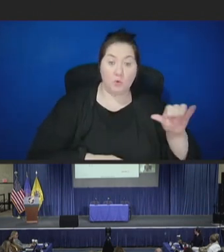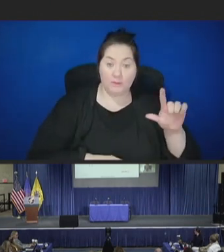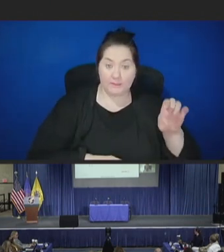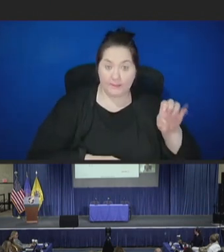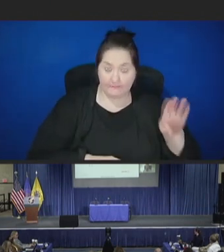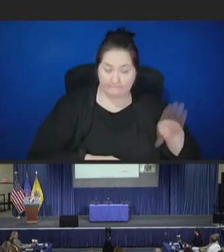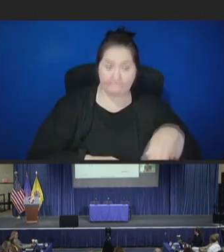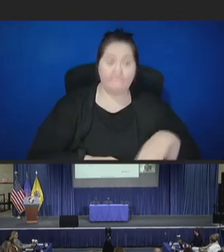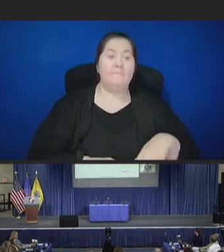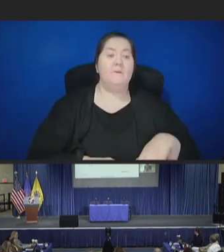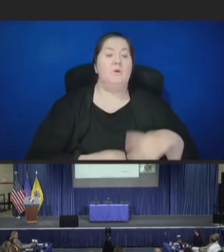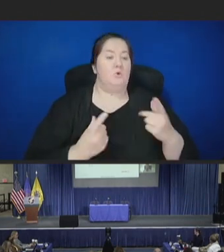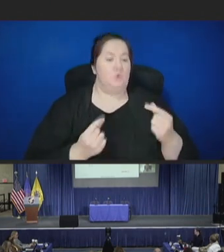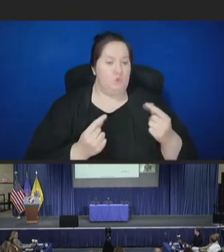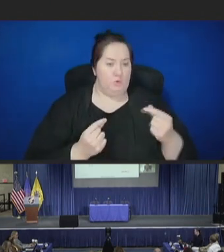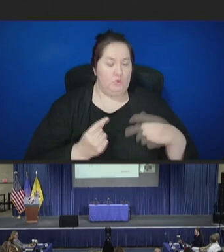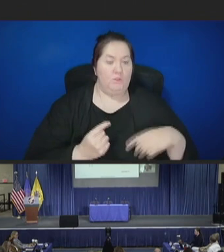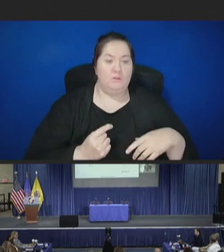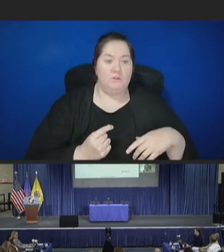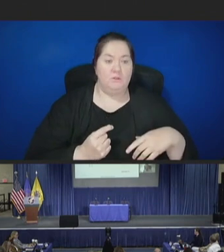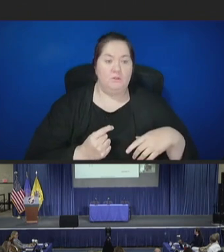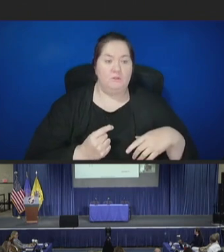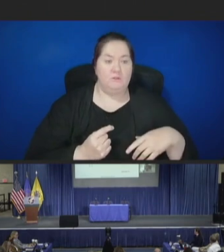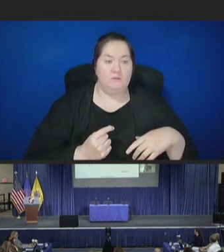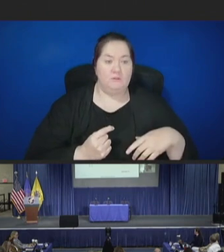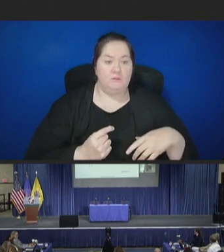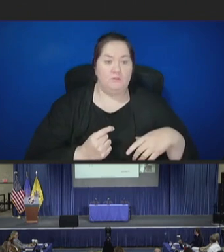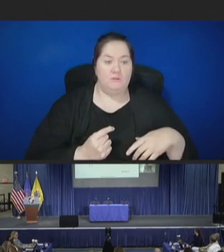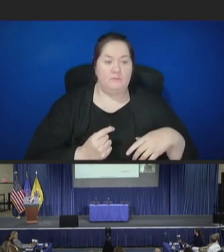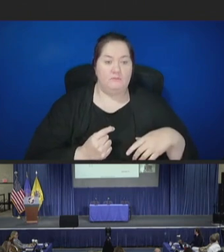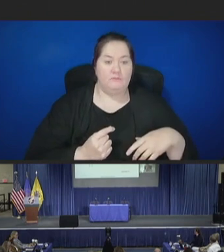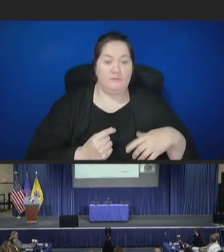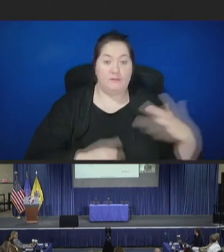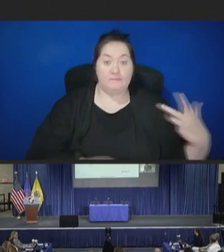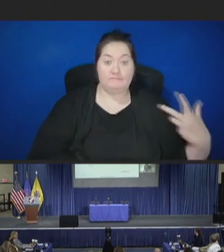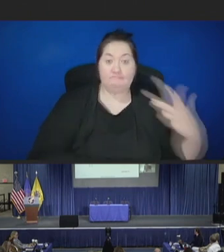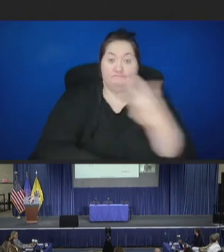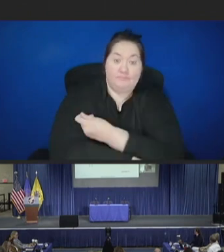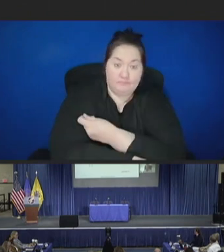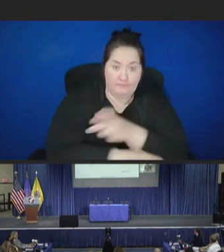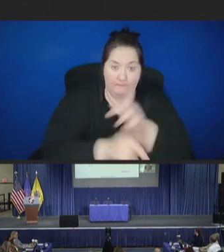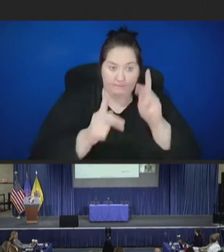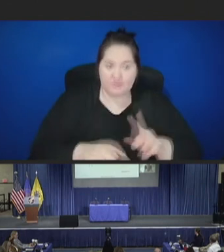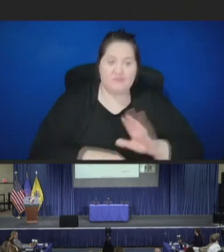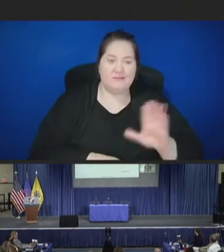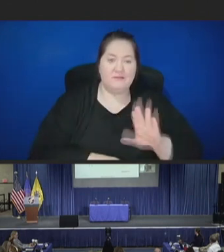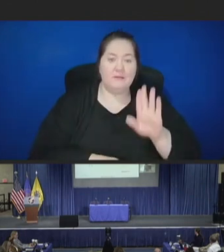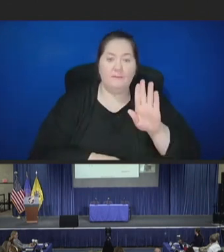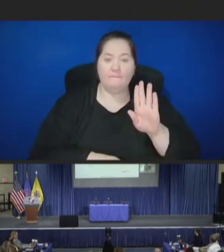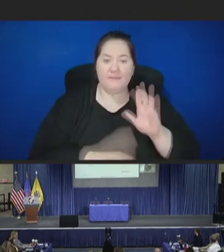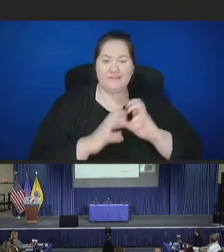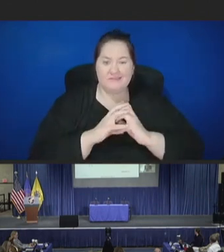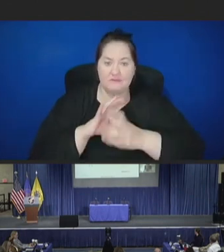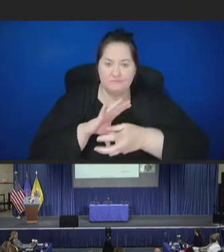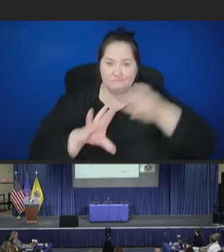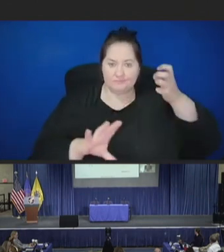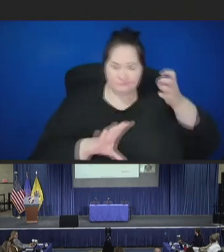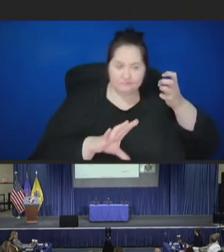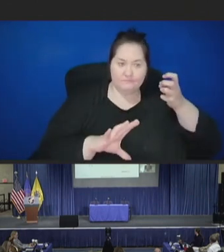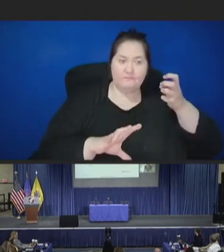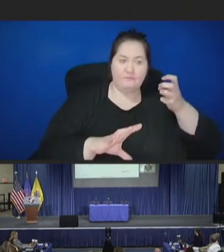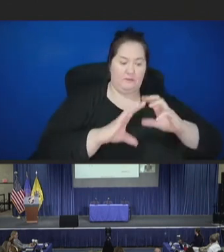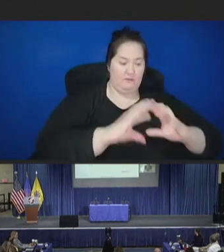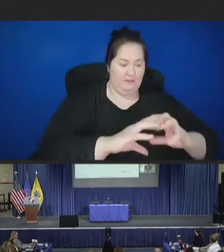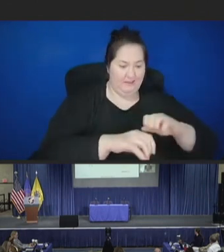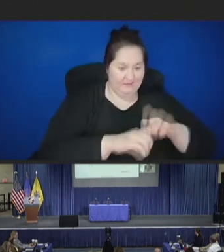and what they did was, instead of just directly putting the vaccine into a human, they took B cells out of the human, and then in the